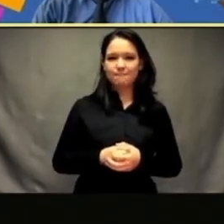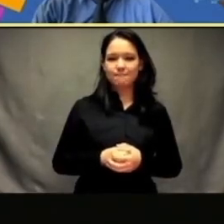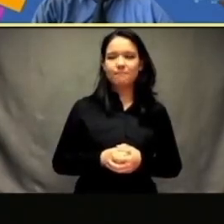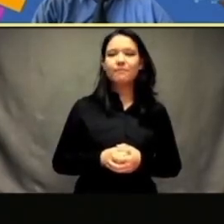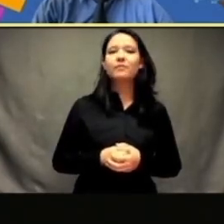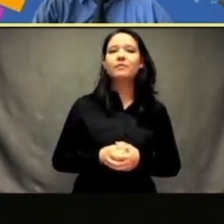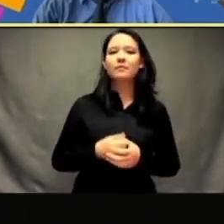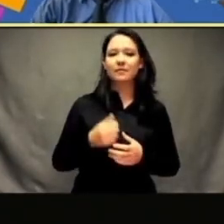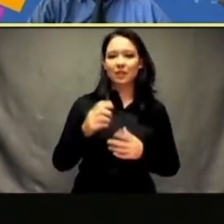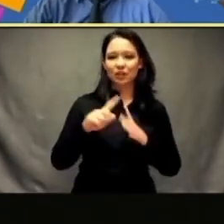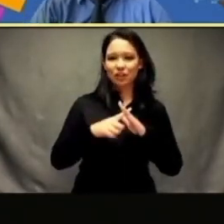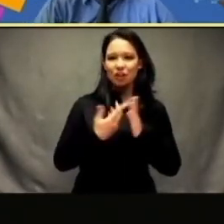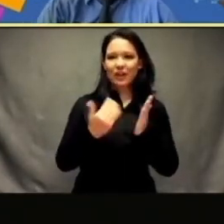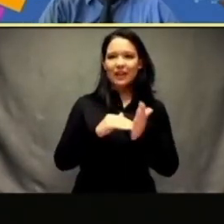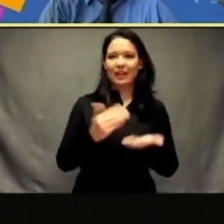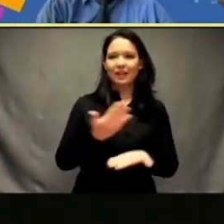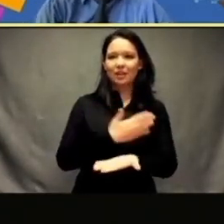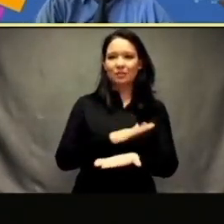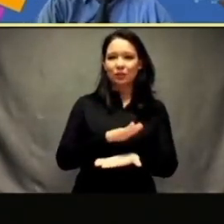gonna get it started.